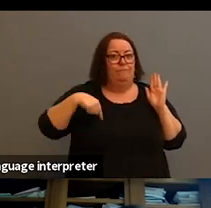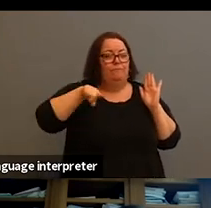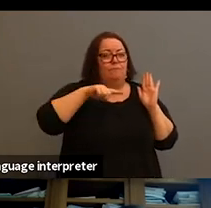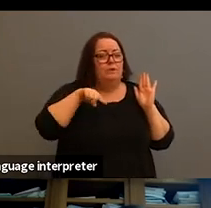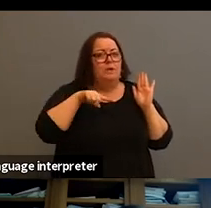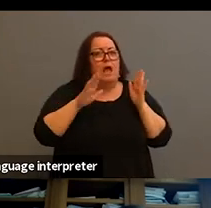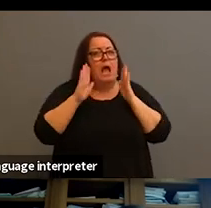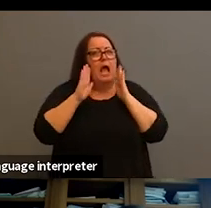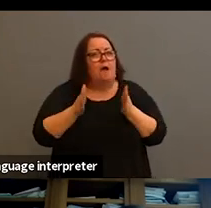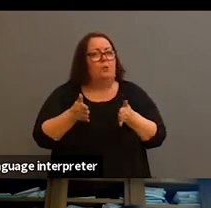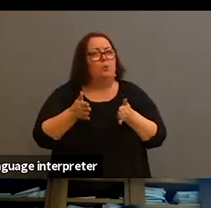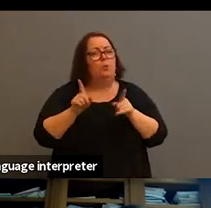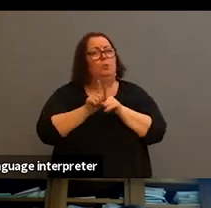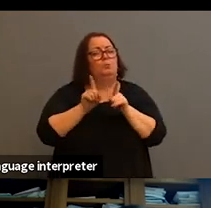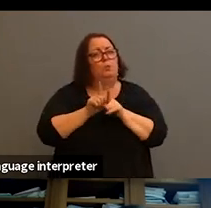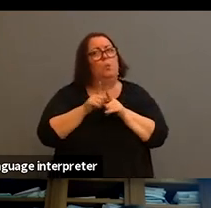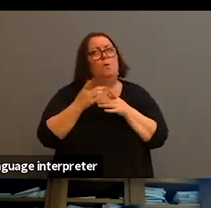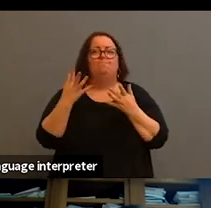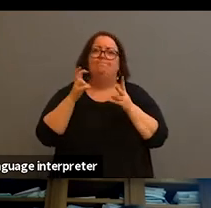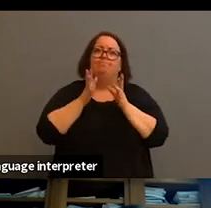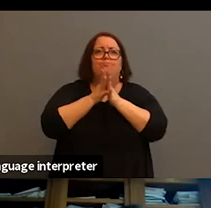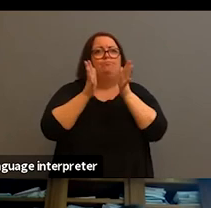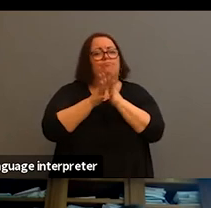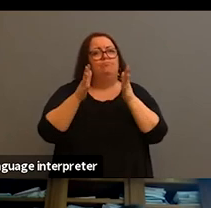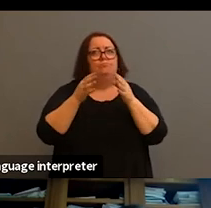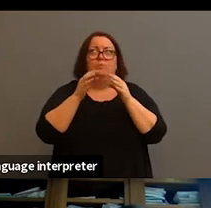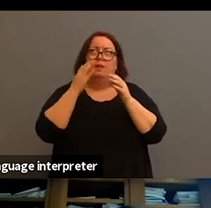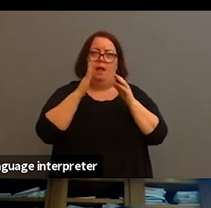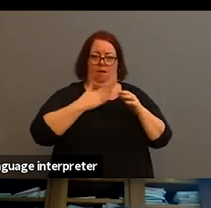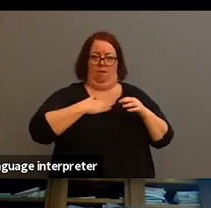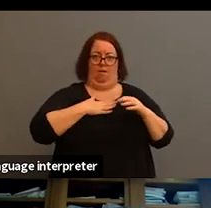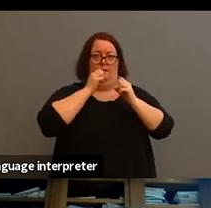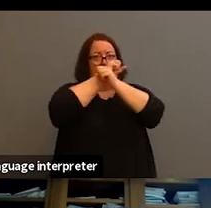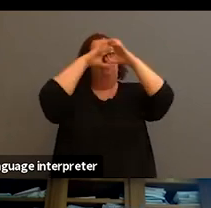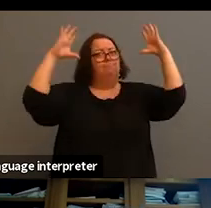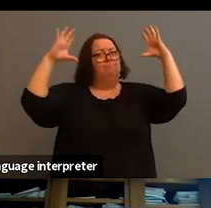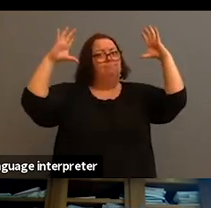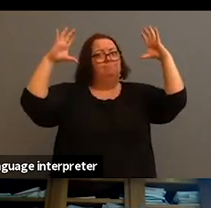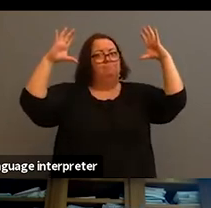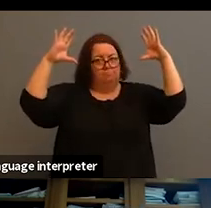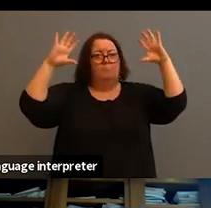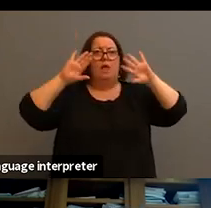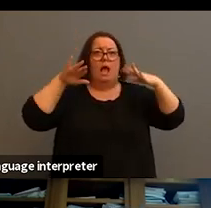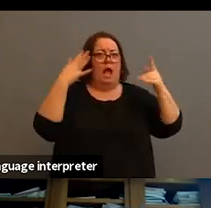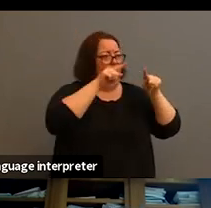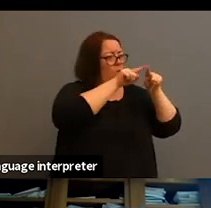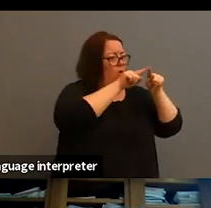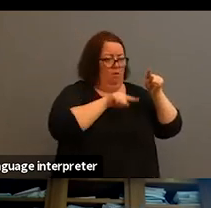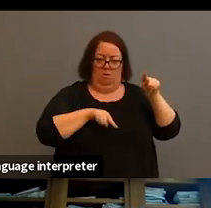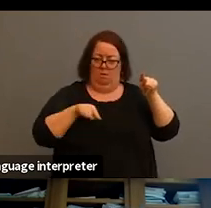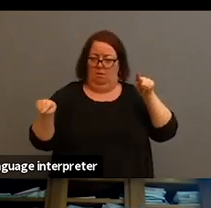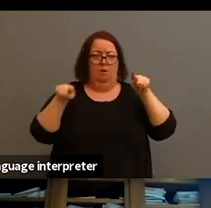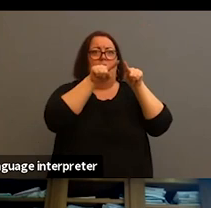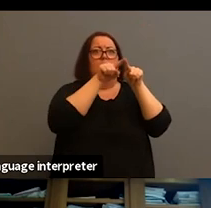triangle, where the basis, the broad basis, is actually universal design. But the top is obviously